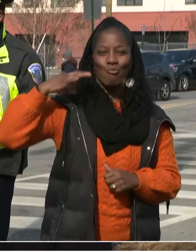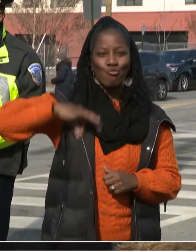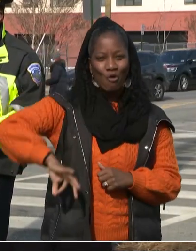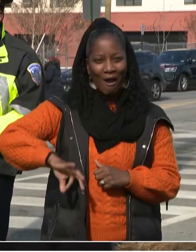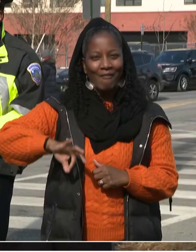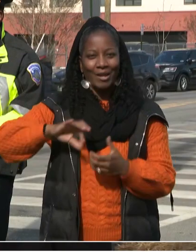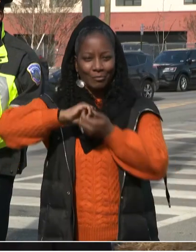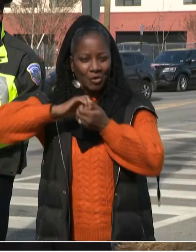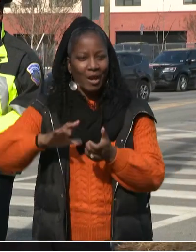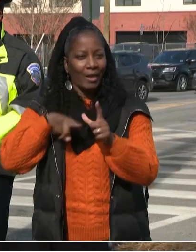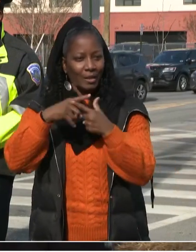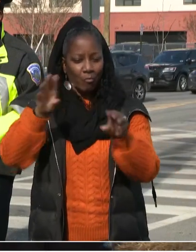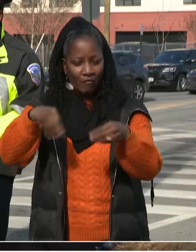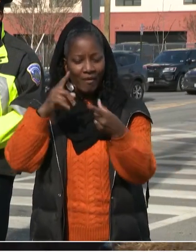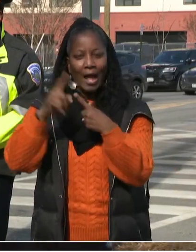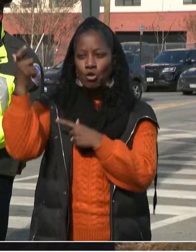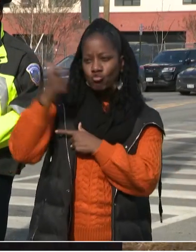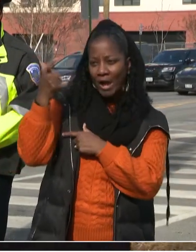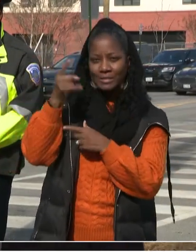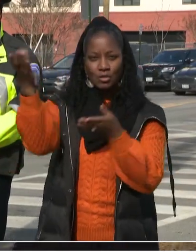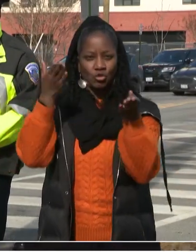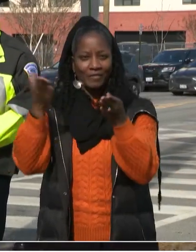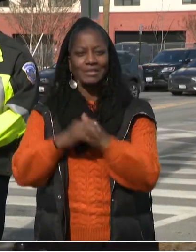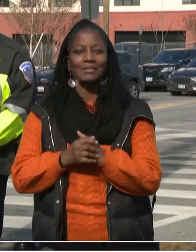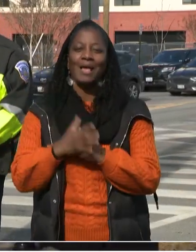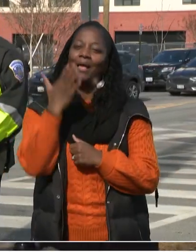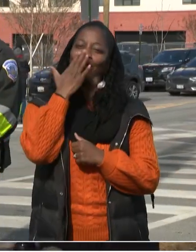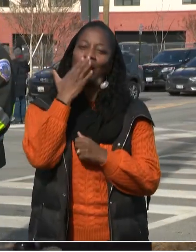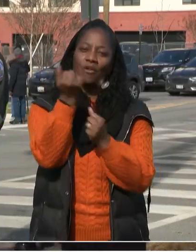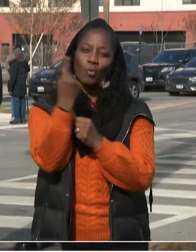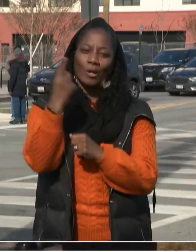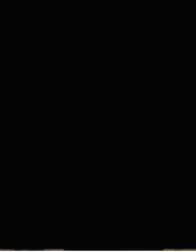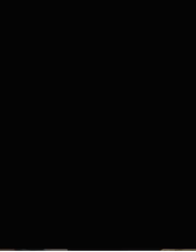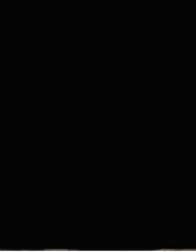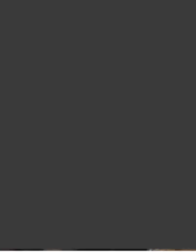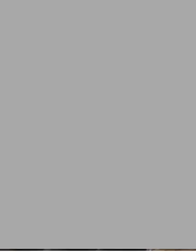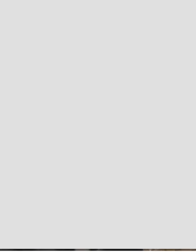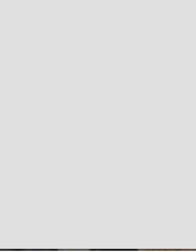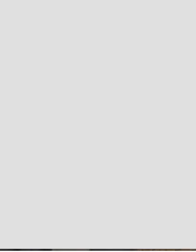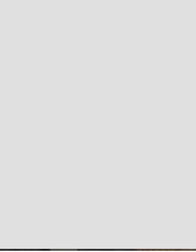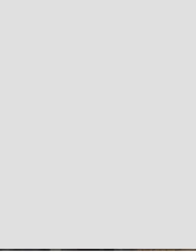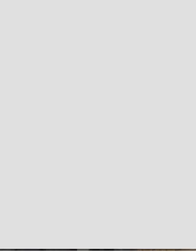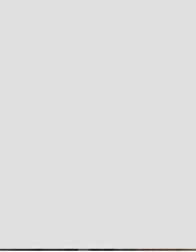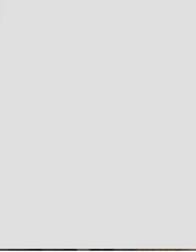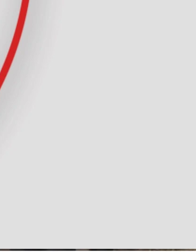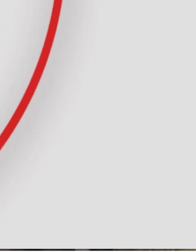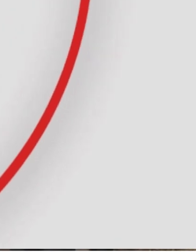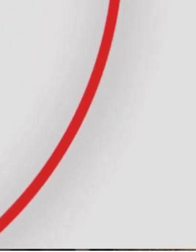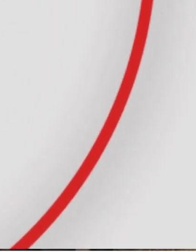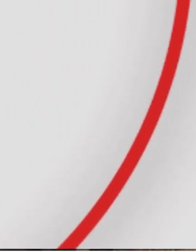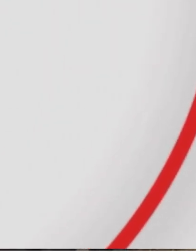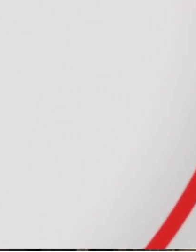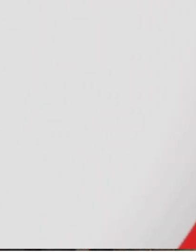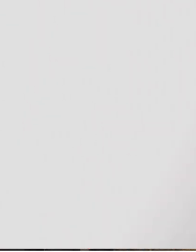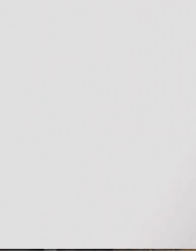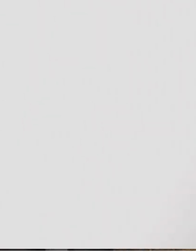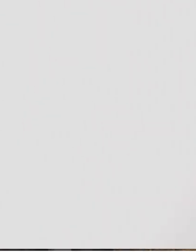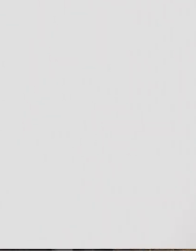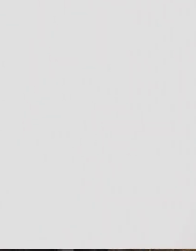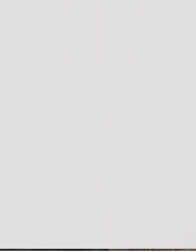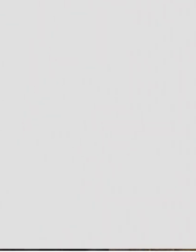services. All right. Thank you, everybody. Thank you, County Executive.